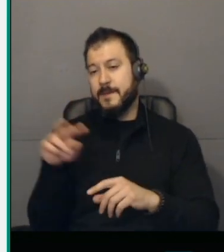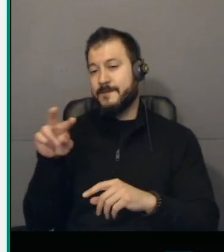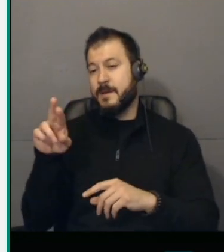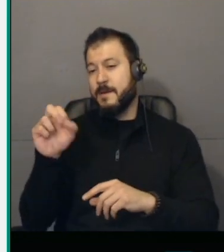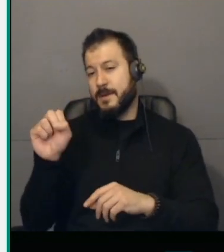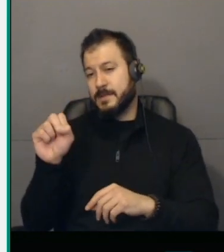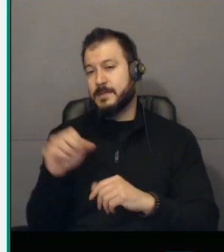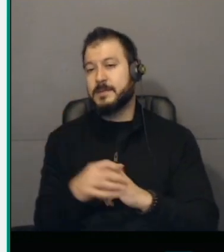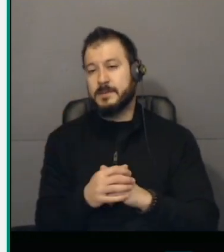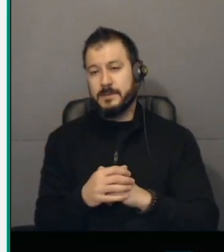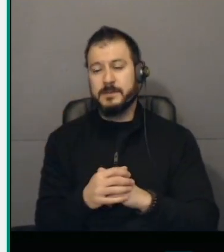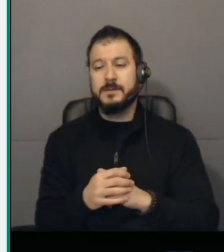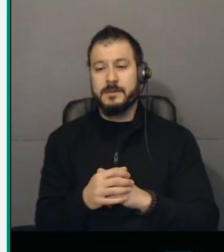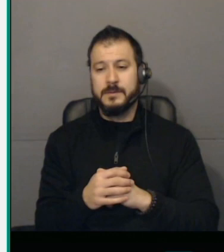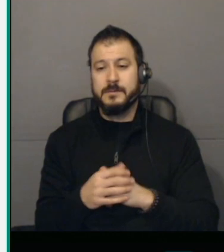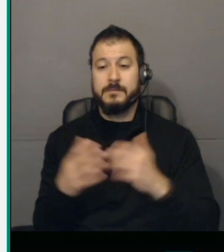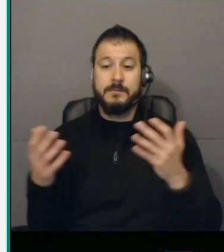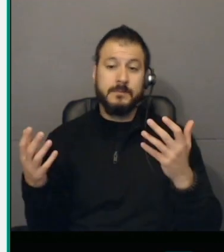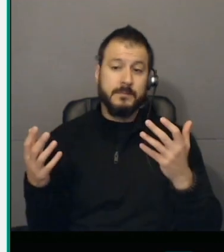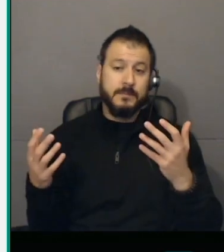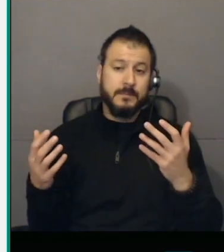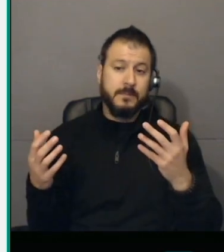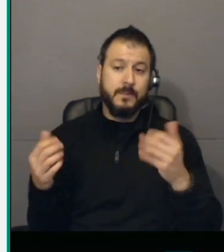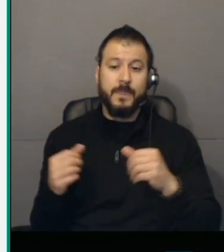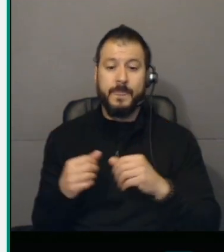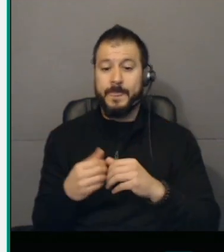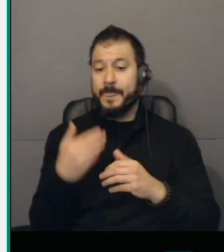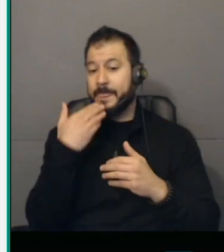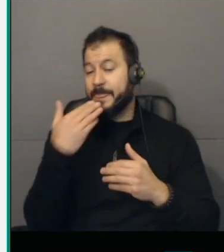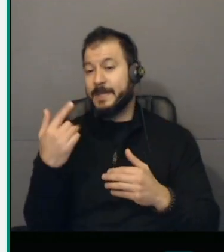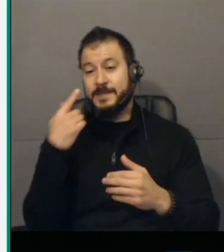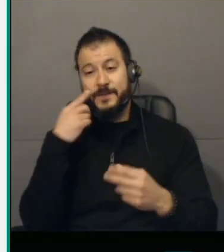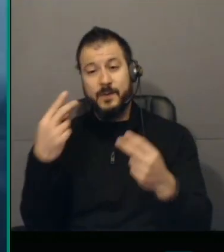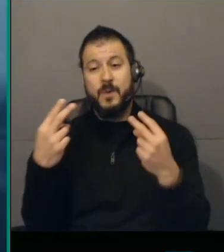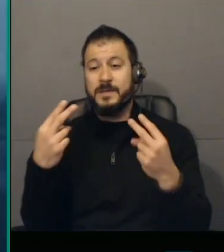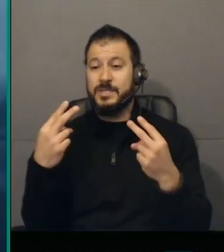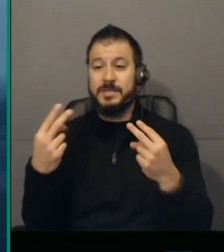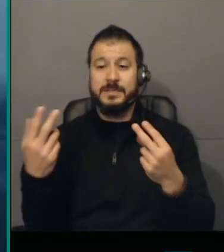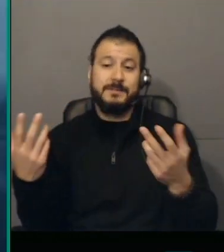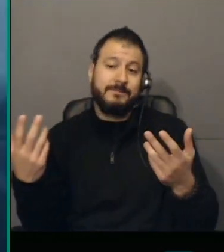VRS. And with that, thanks